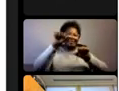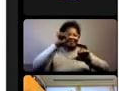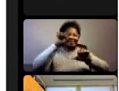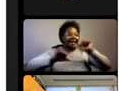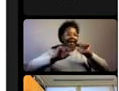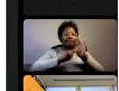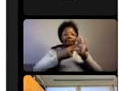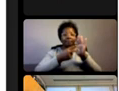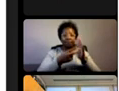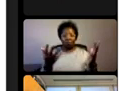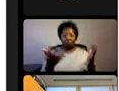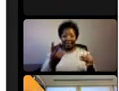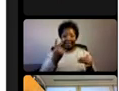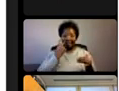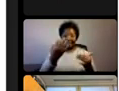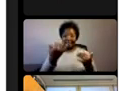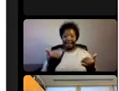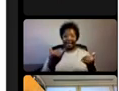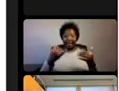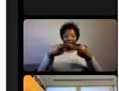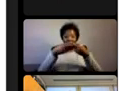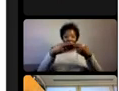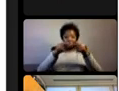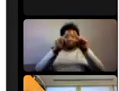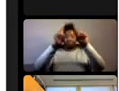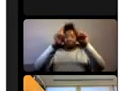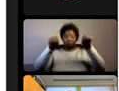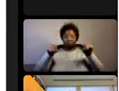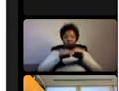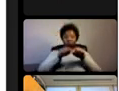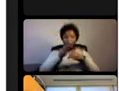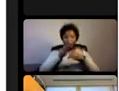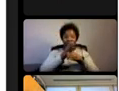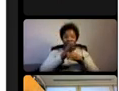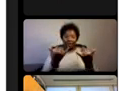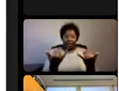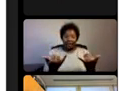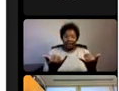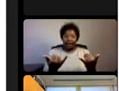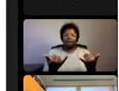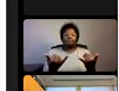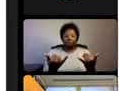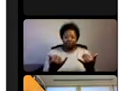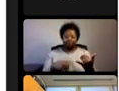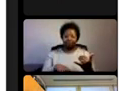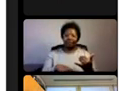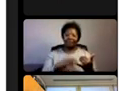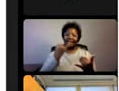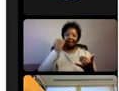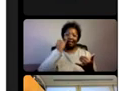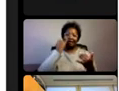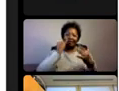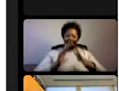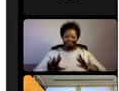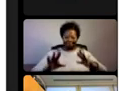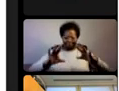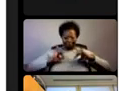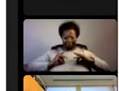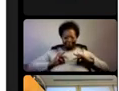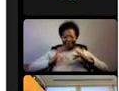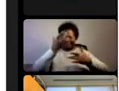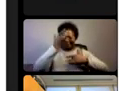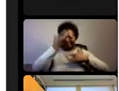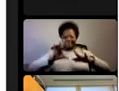this table I have or a graph I have, when you look at something that's contagious or a disease that's contagious,